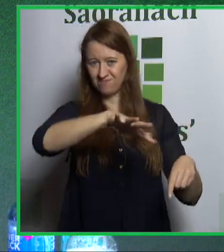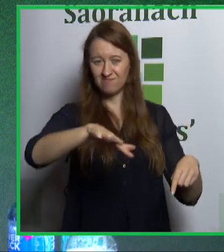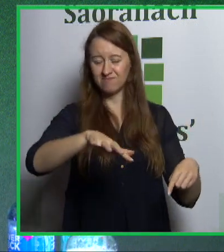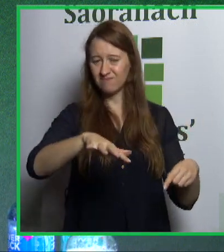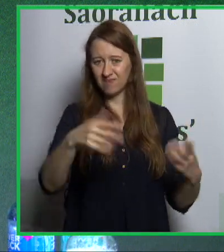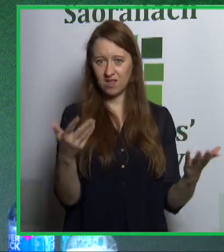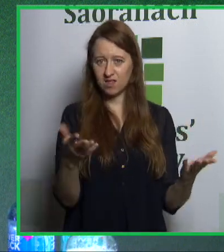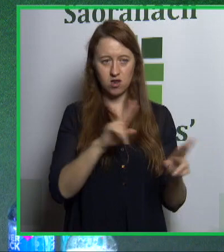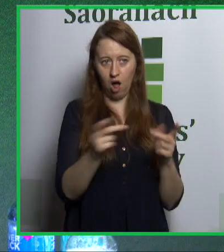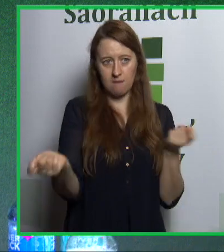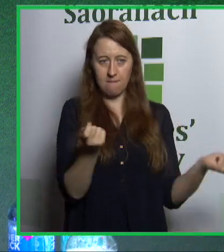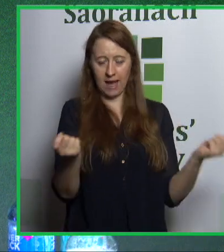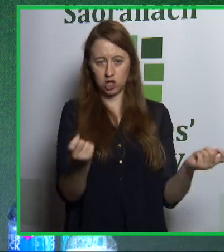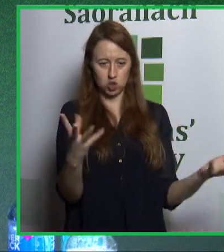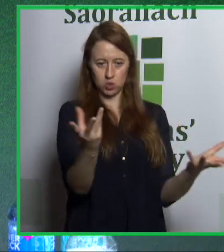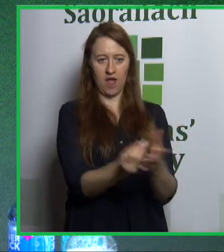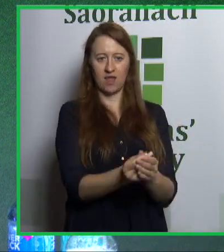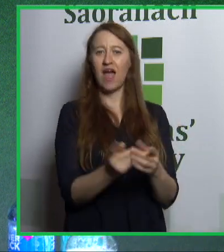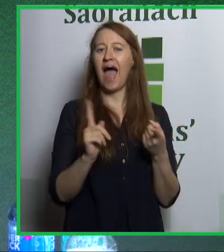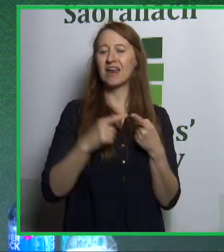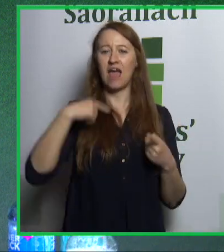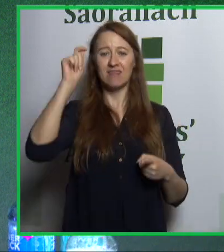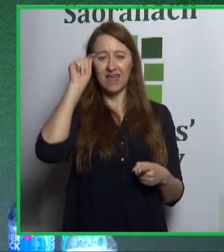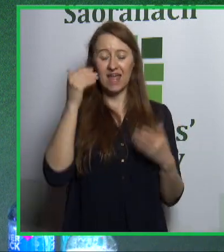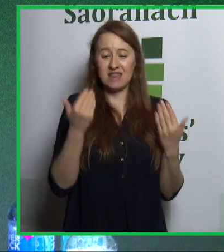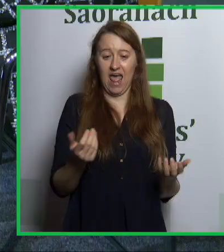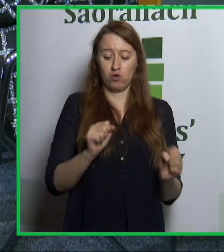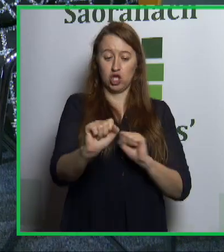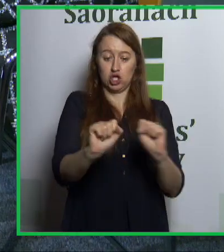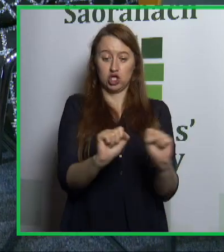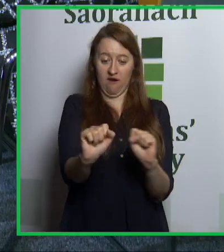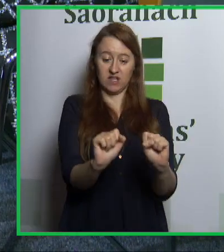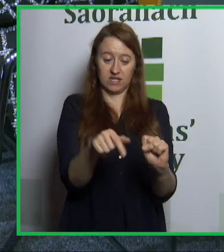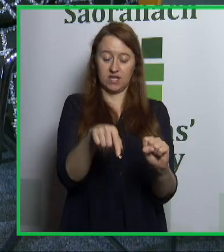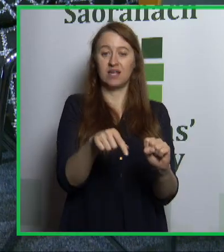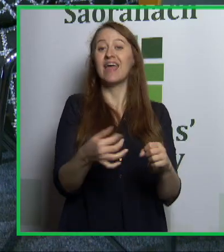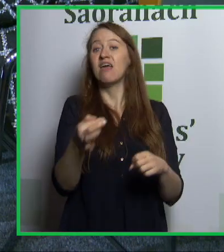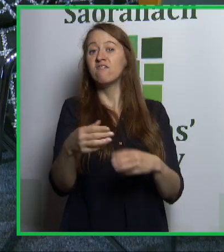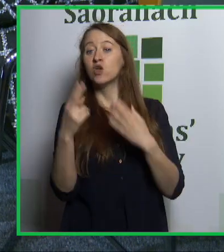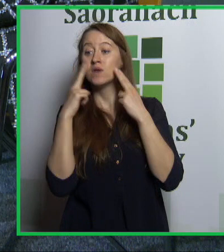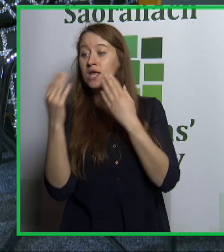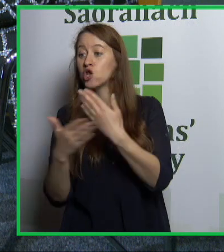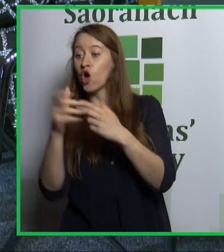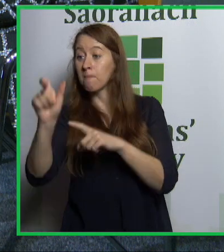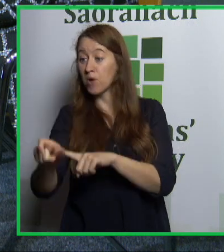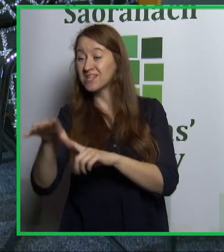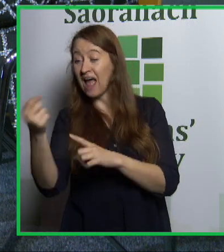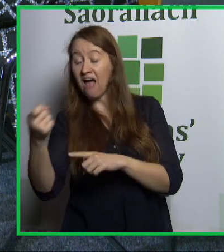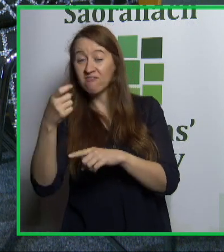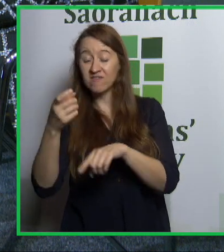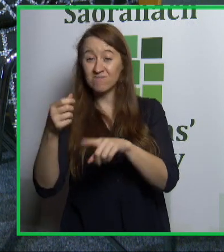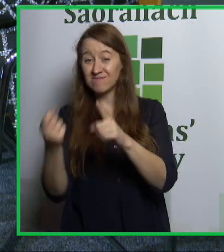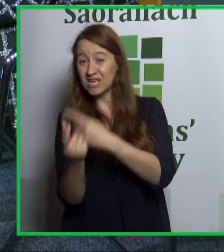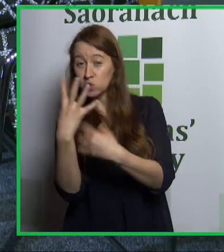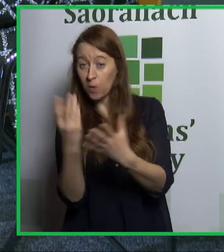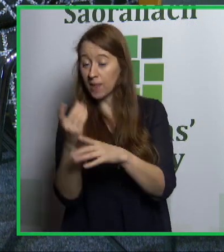I think the services that you're trying to get these young people in have a criteria that people need to meet, and it's very hard